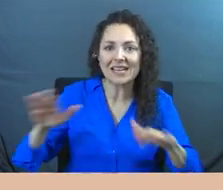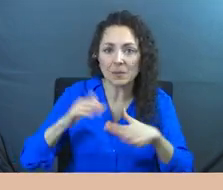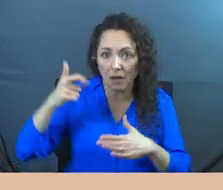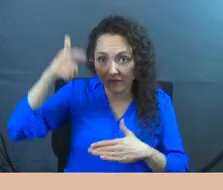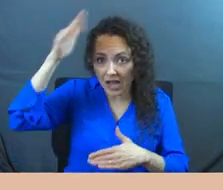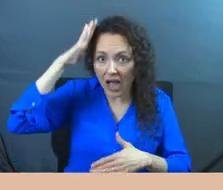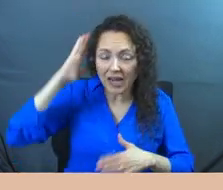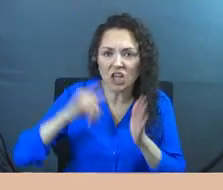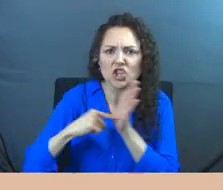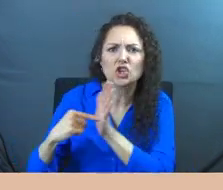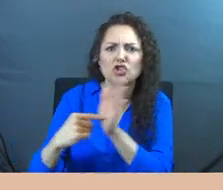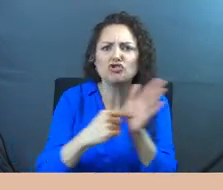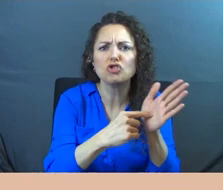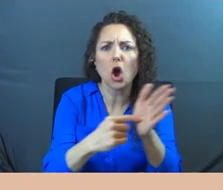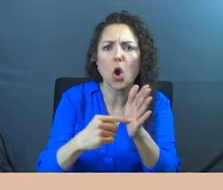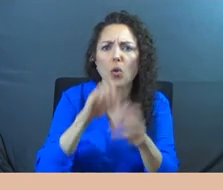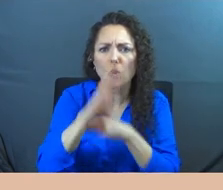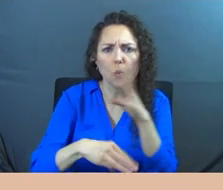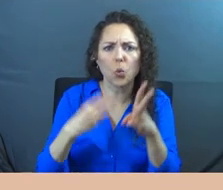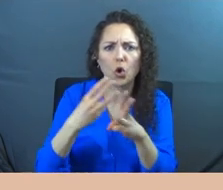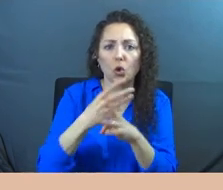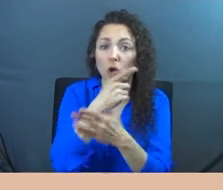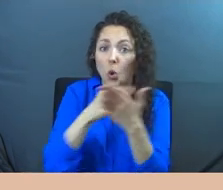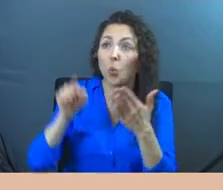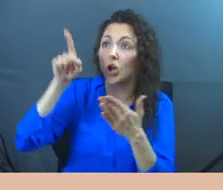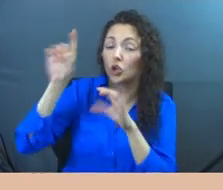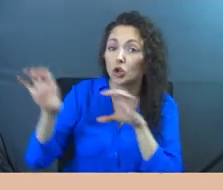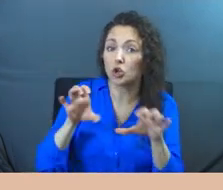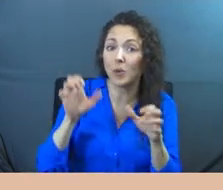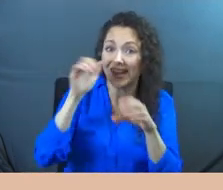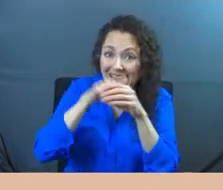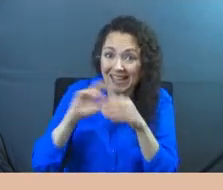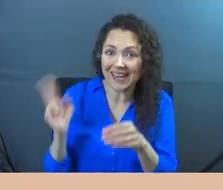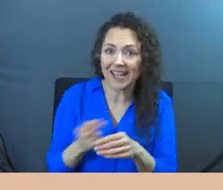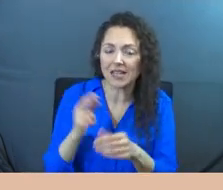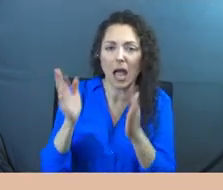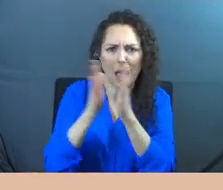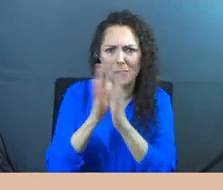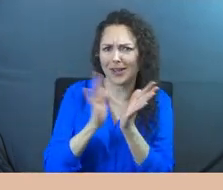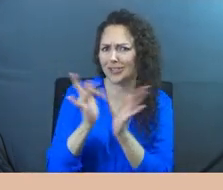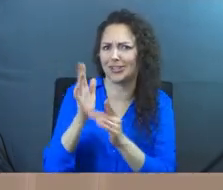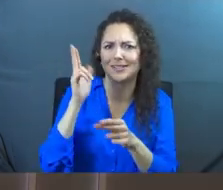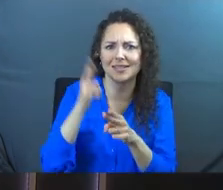world, what you're doing in us. Pray this in Jesus' name. Amen.